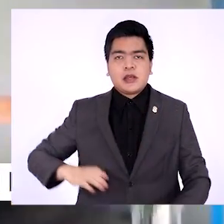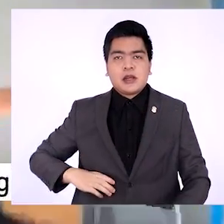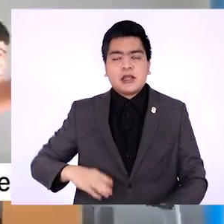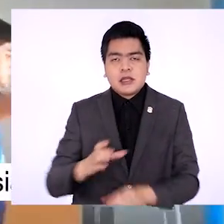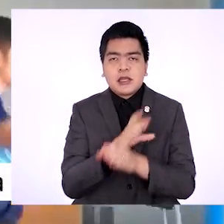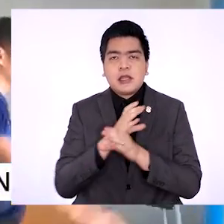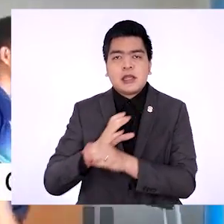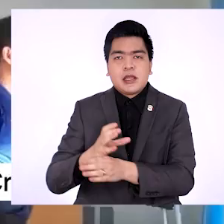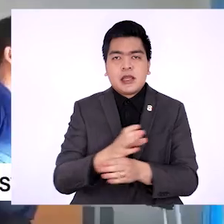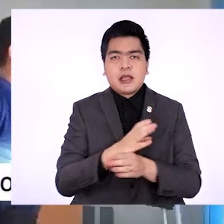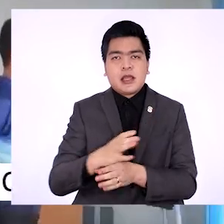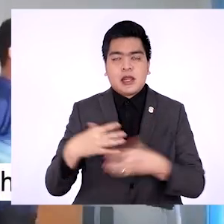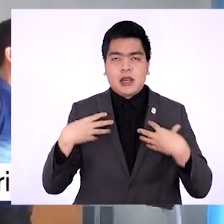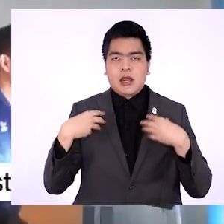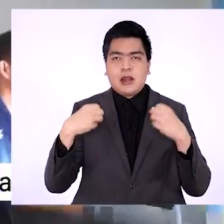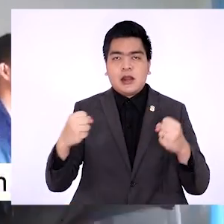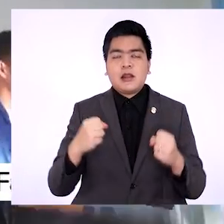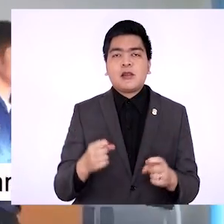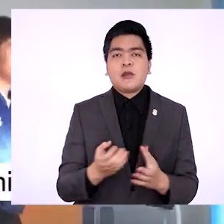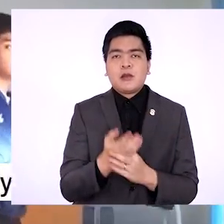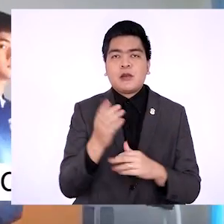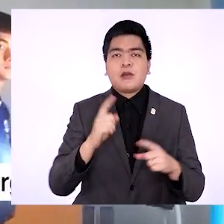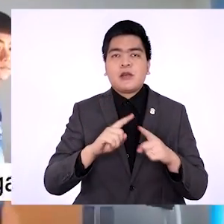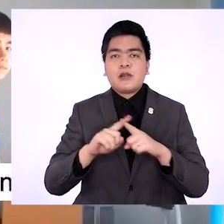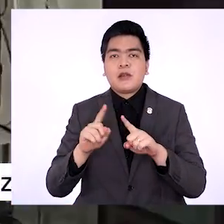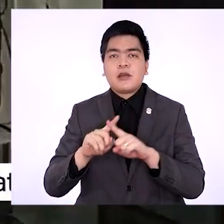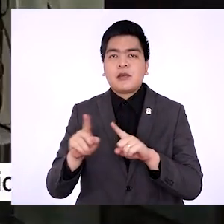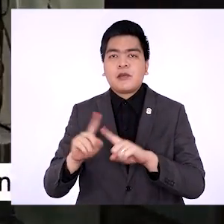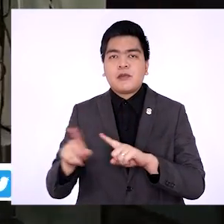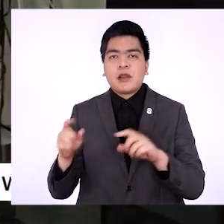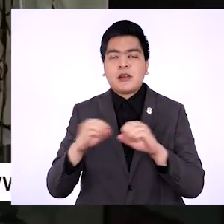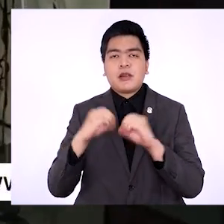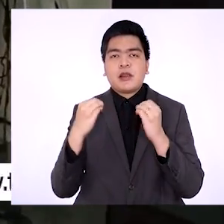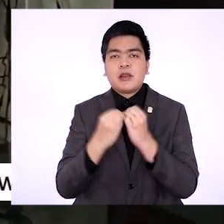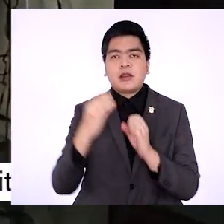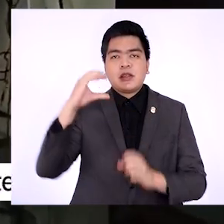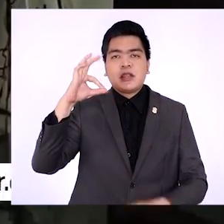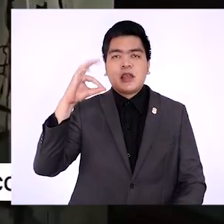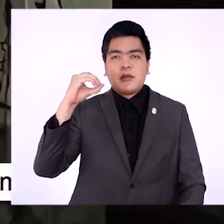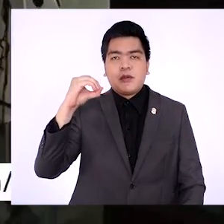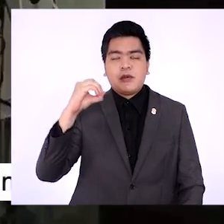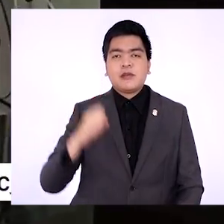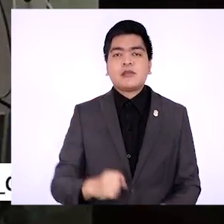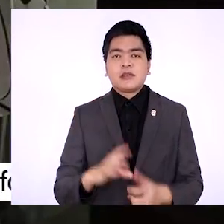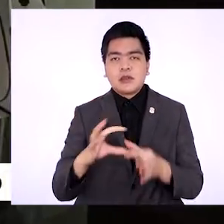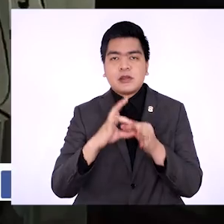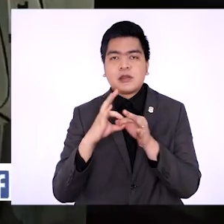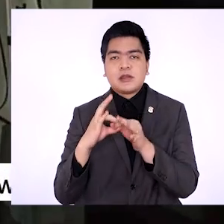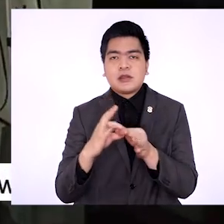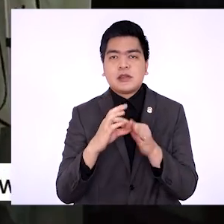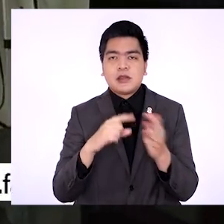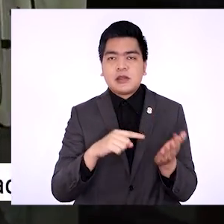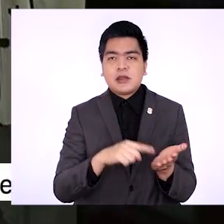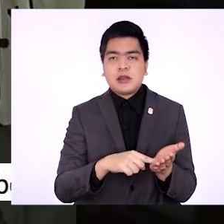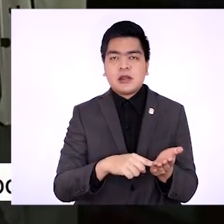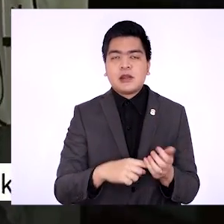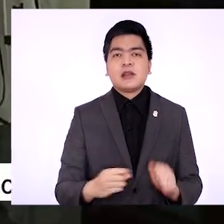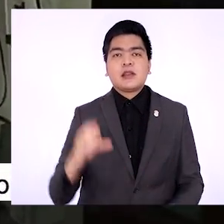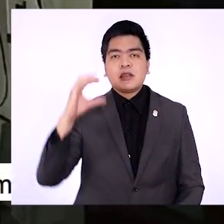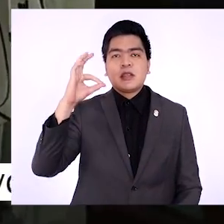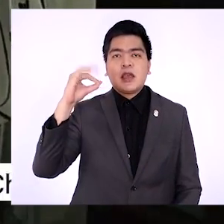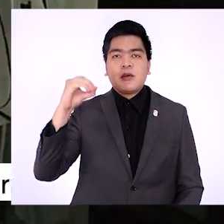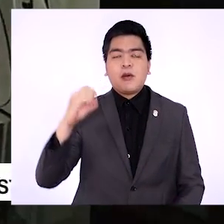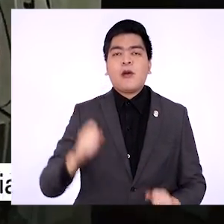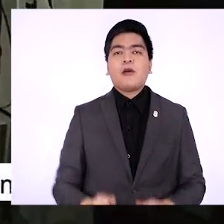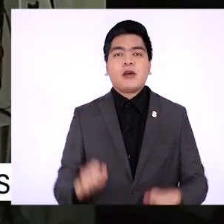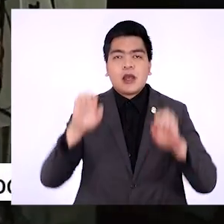physical health through the different Christian family organizations. In relation to this, a CFO physical